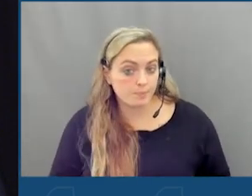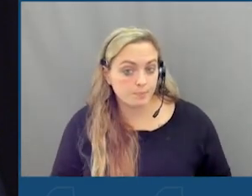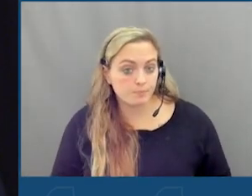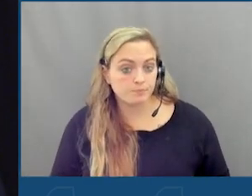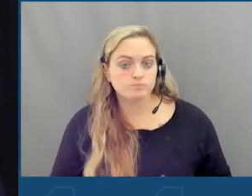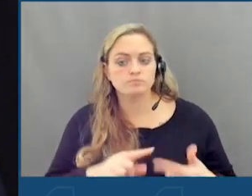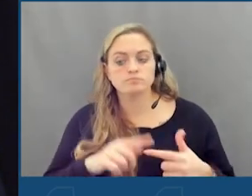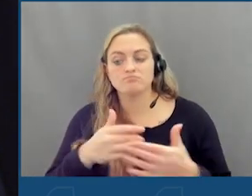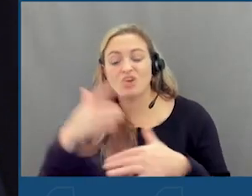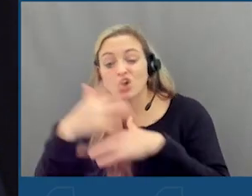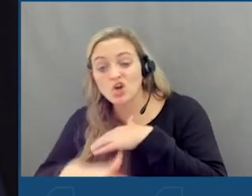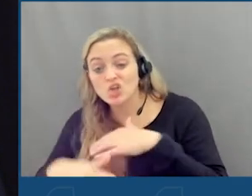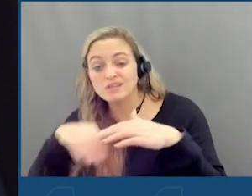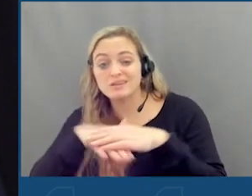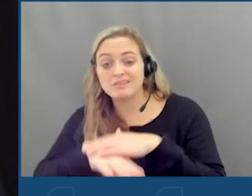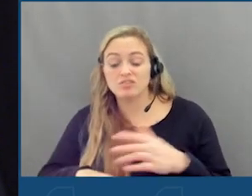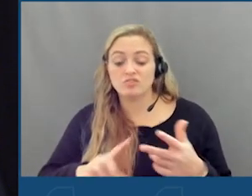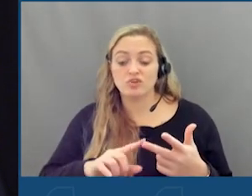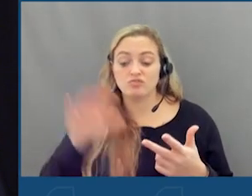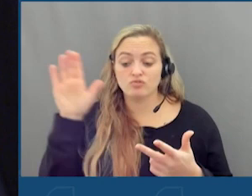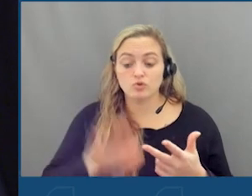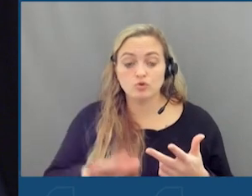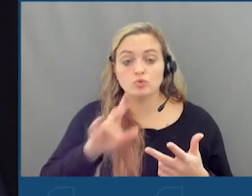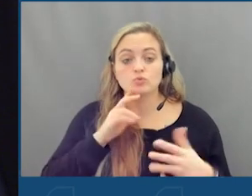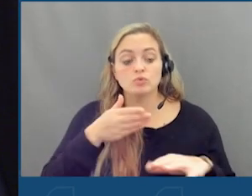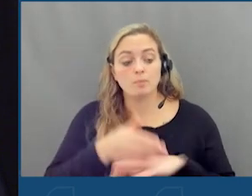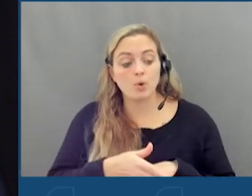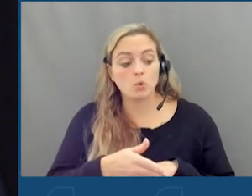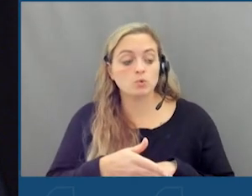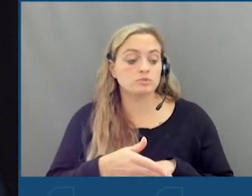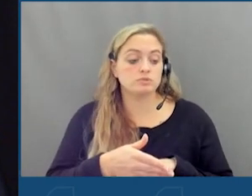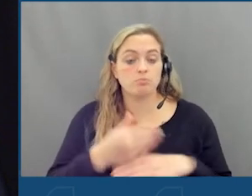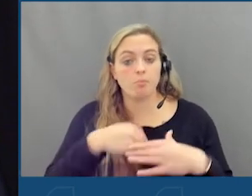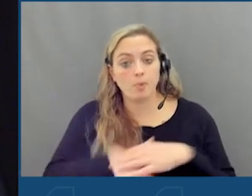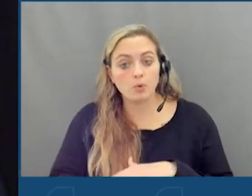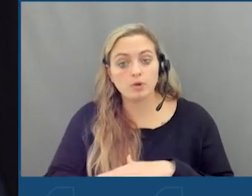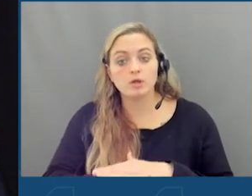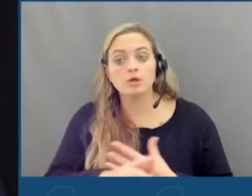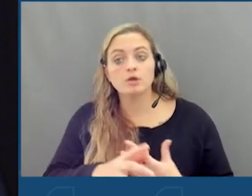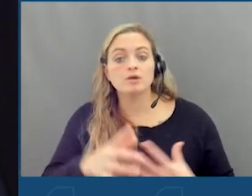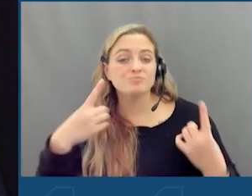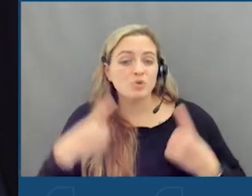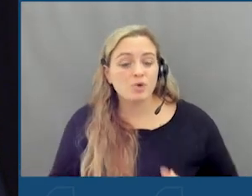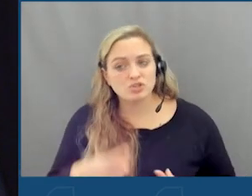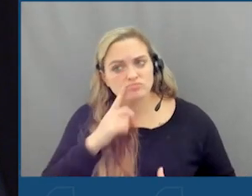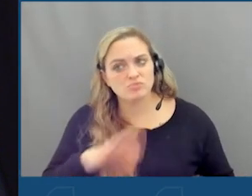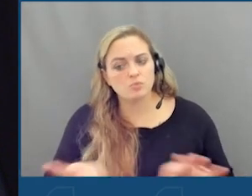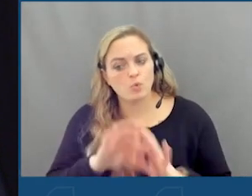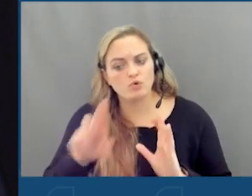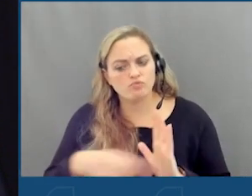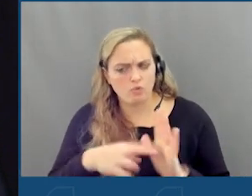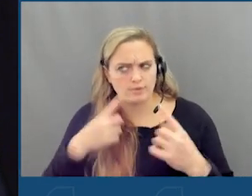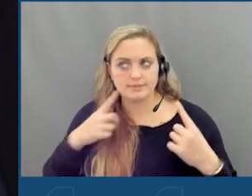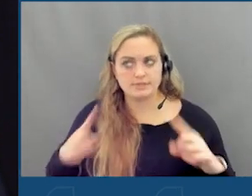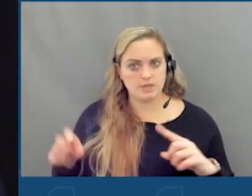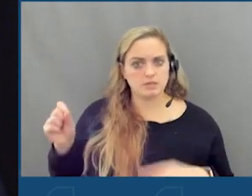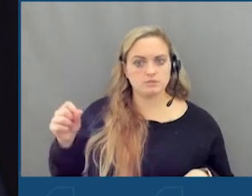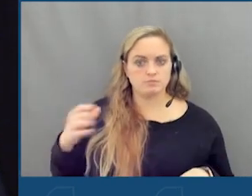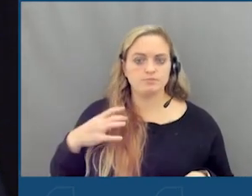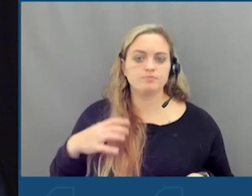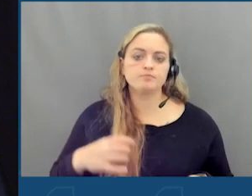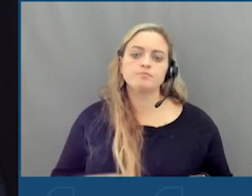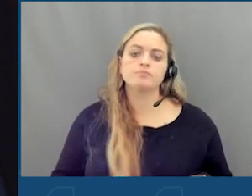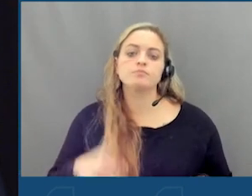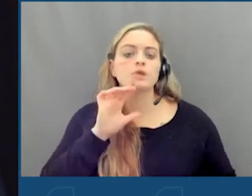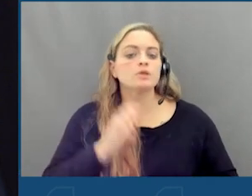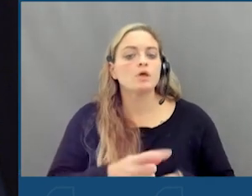premature deliveries, reduced likelihood of postpartum depression. So they have a vital role to play, and they're being successful. And they create